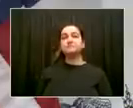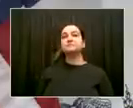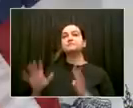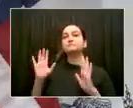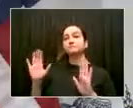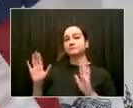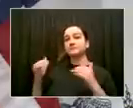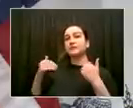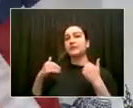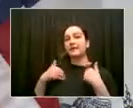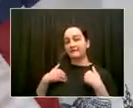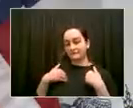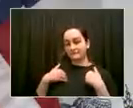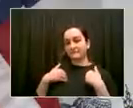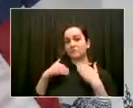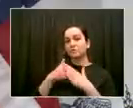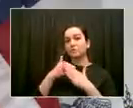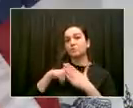Cortez Vasquez.